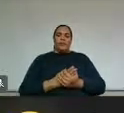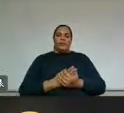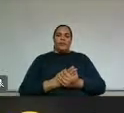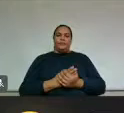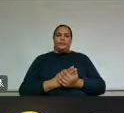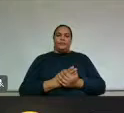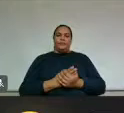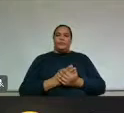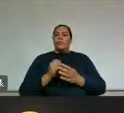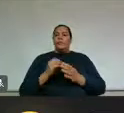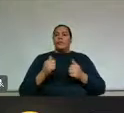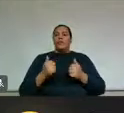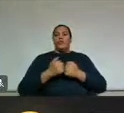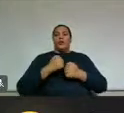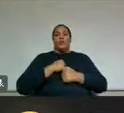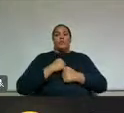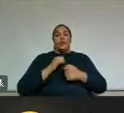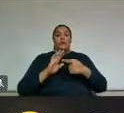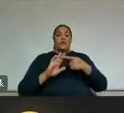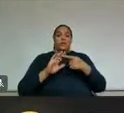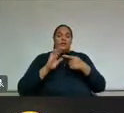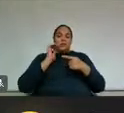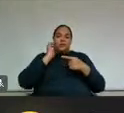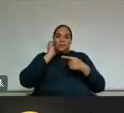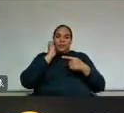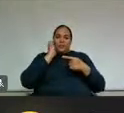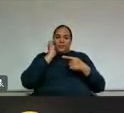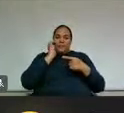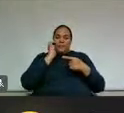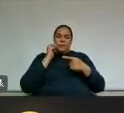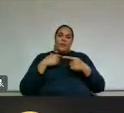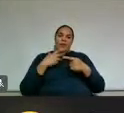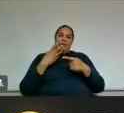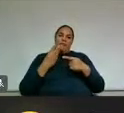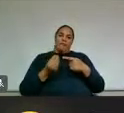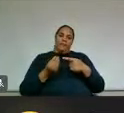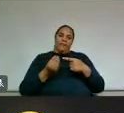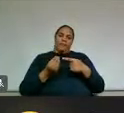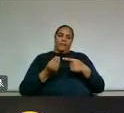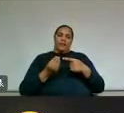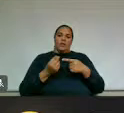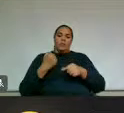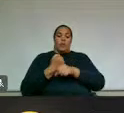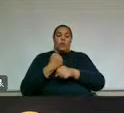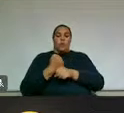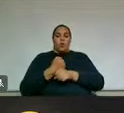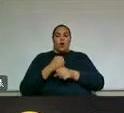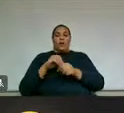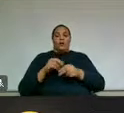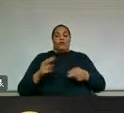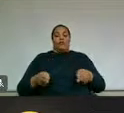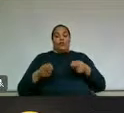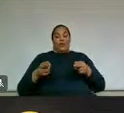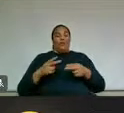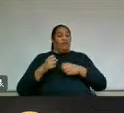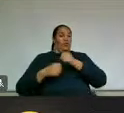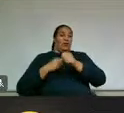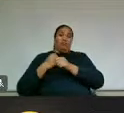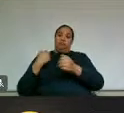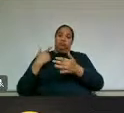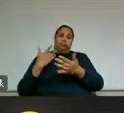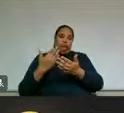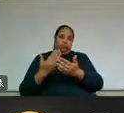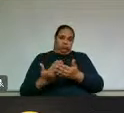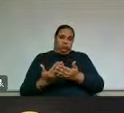My challenge is, number one, I have been working within the railways for many, many years, and I